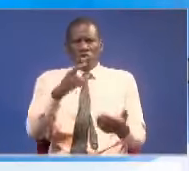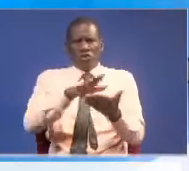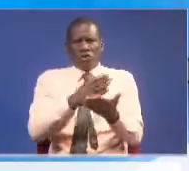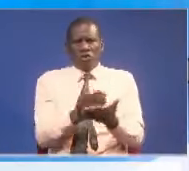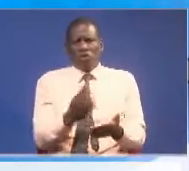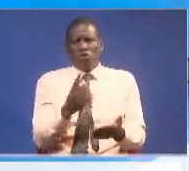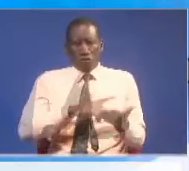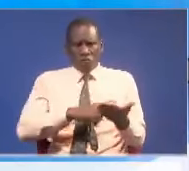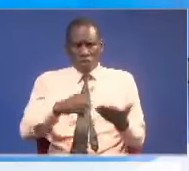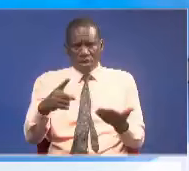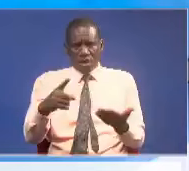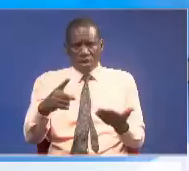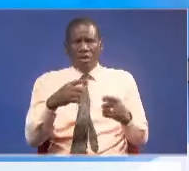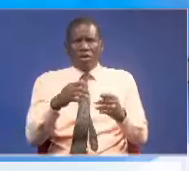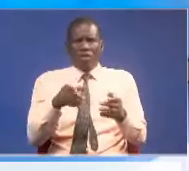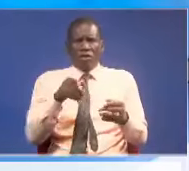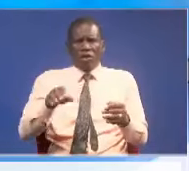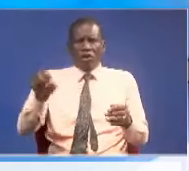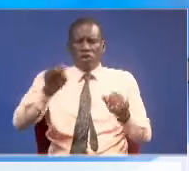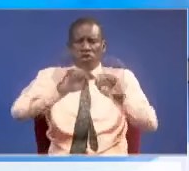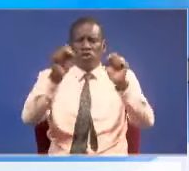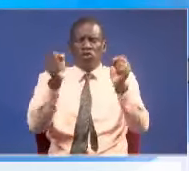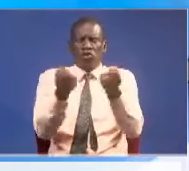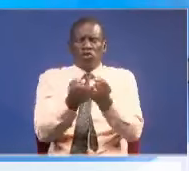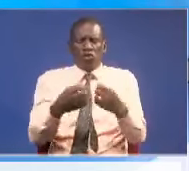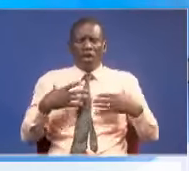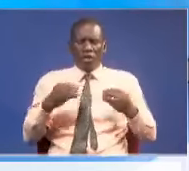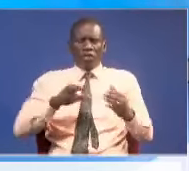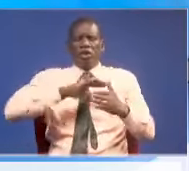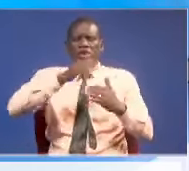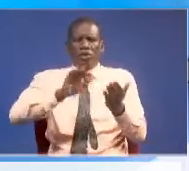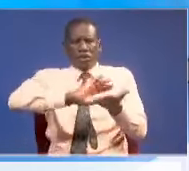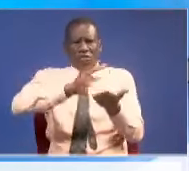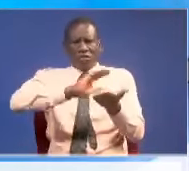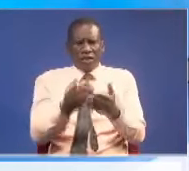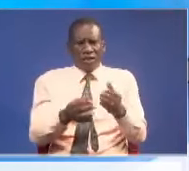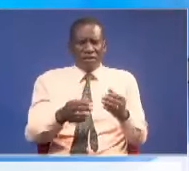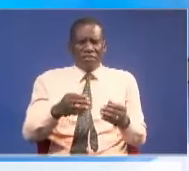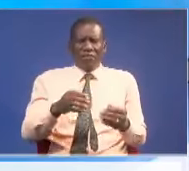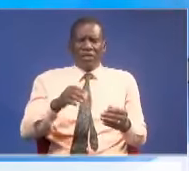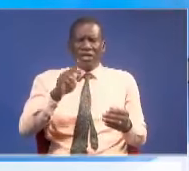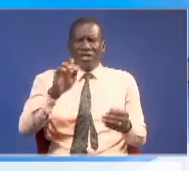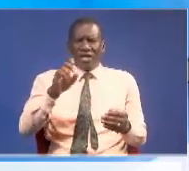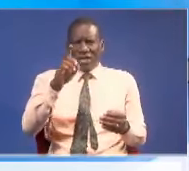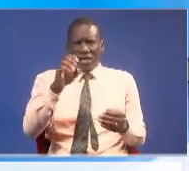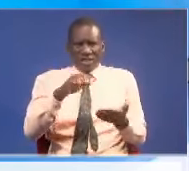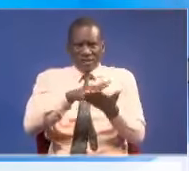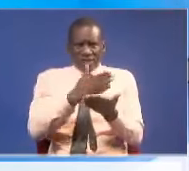sessions per week. Under the Social Health Insurance Fund, a dialysis session now costs